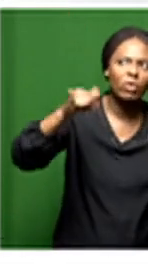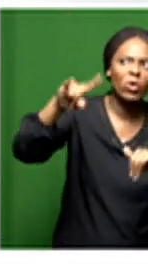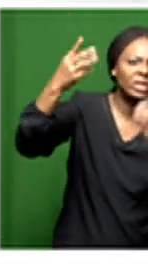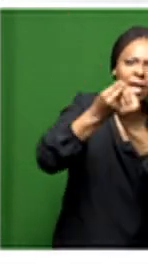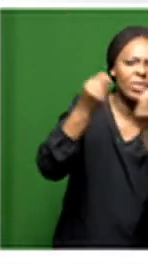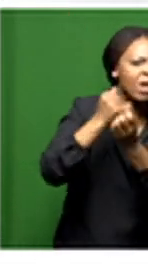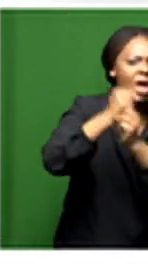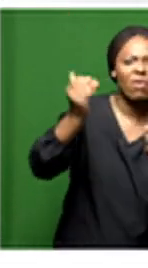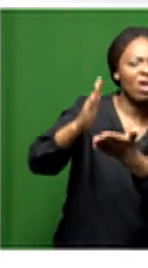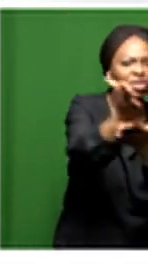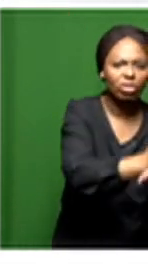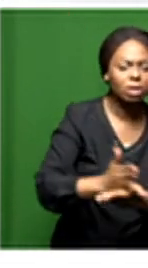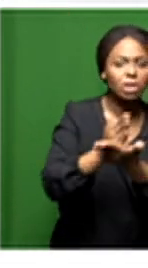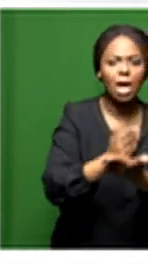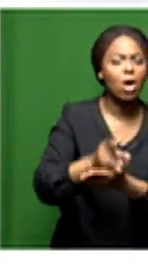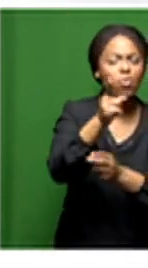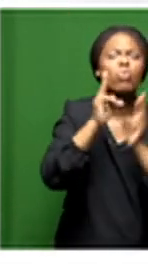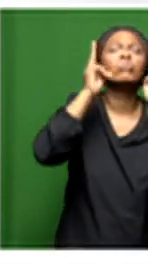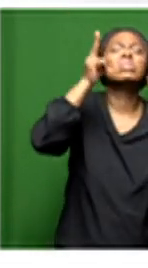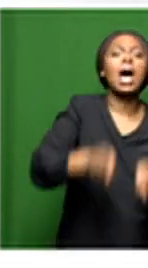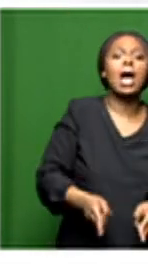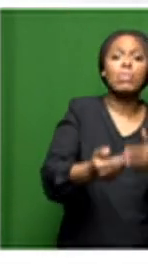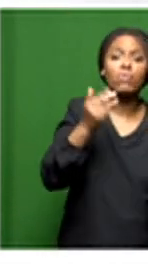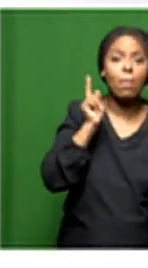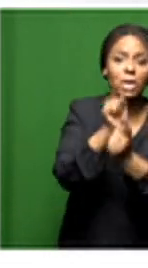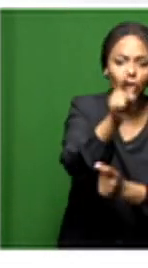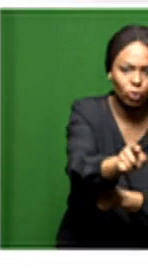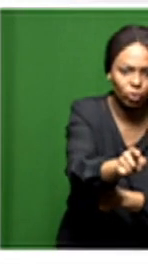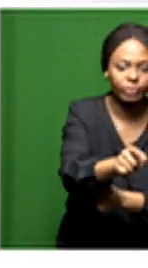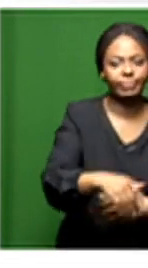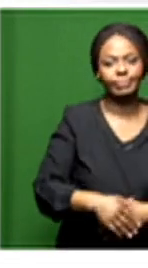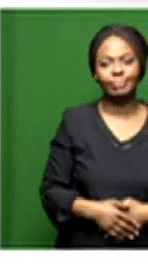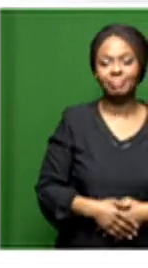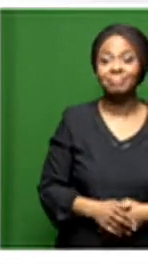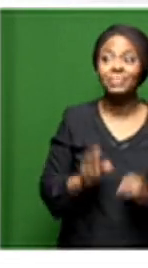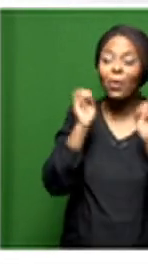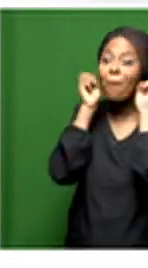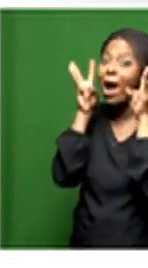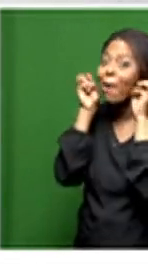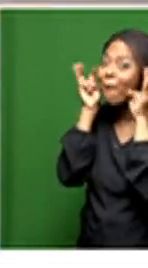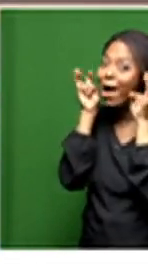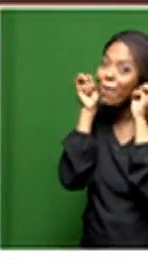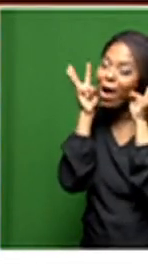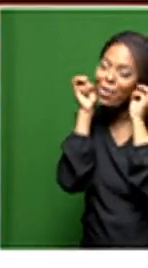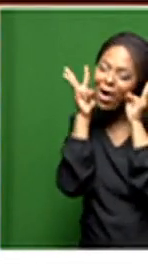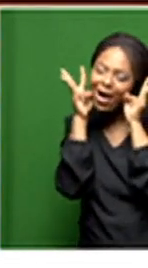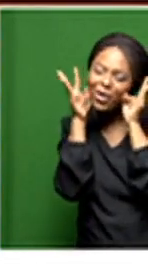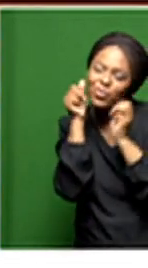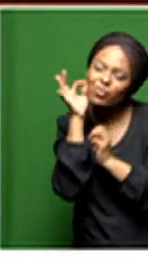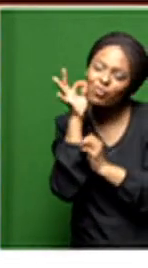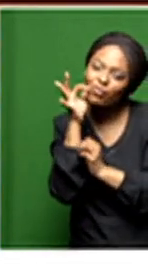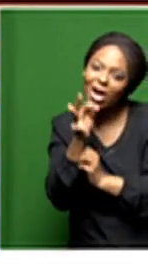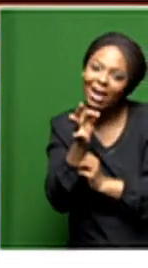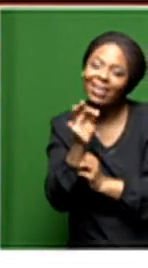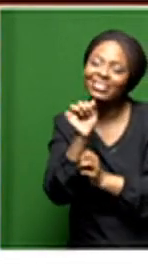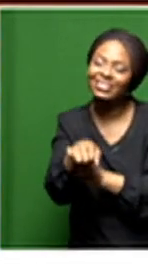yet shared with it. Do not die before we meet you. Wow, that is absolutely astounding. And the fact that each